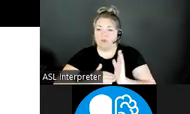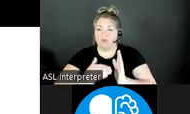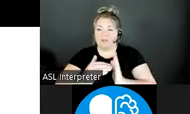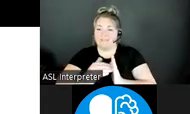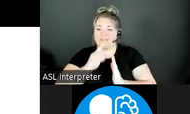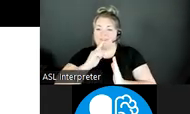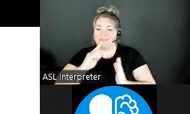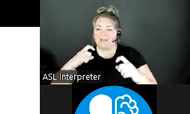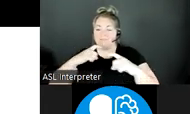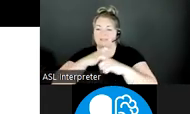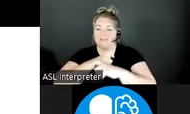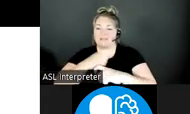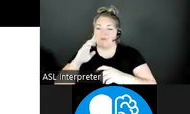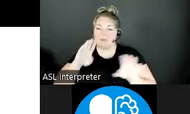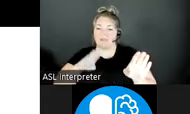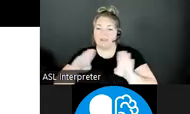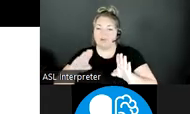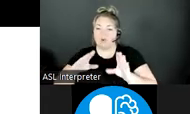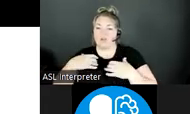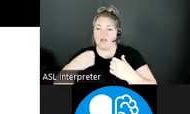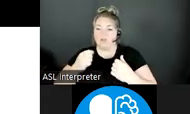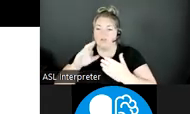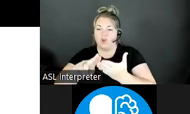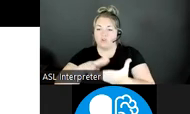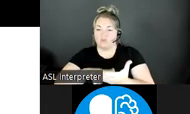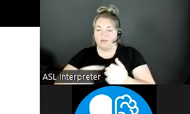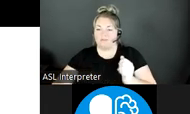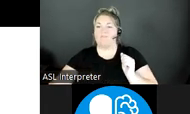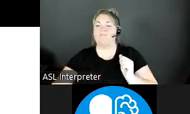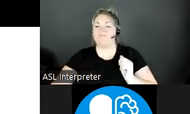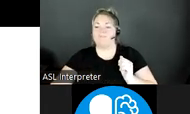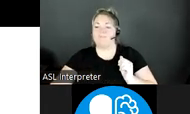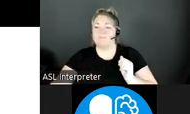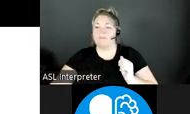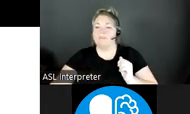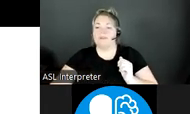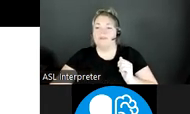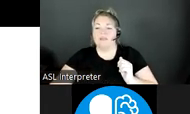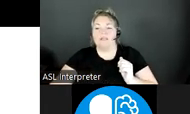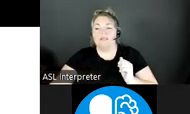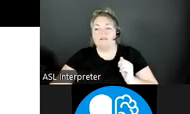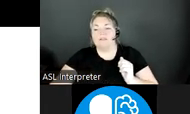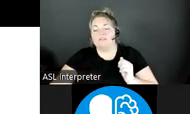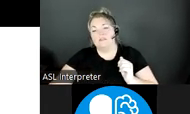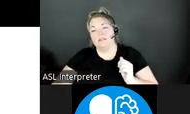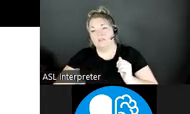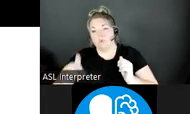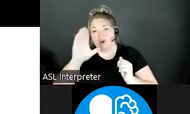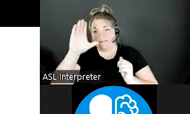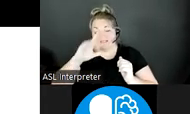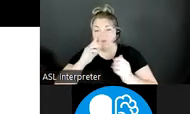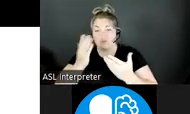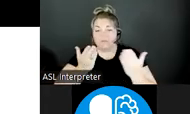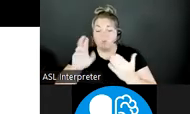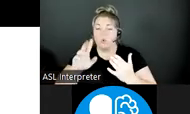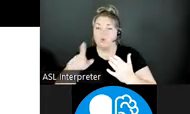the complexity of behavioral health contracts. And for any of you who are seeking services or who have been